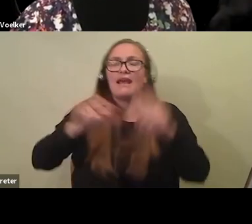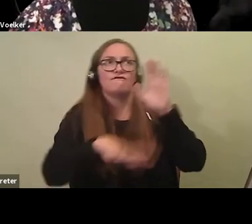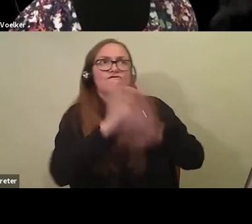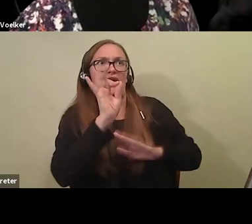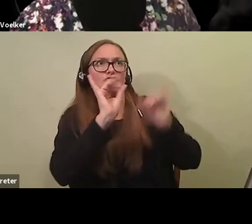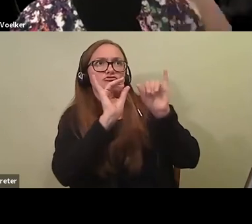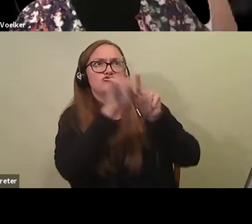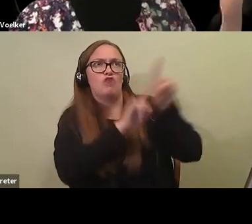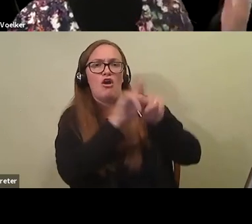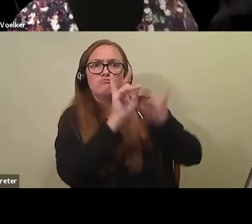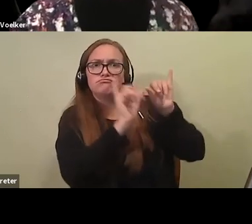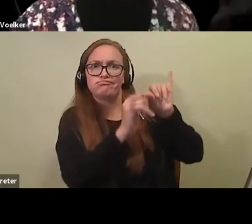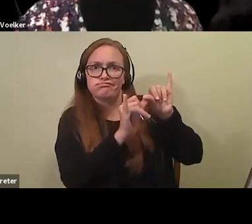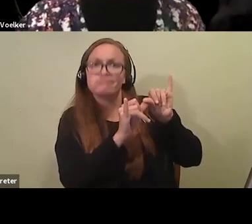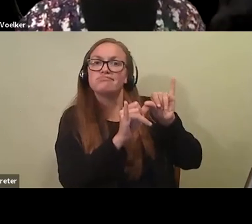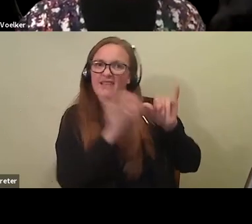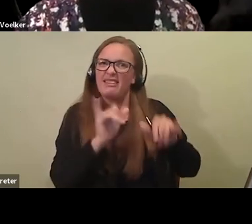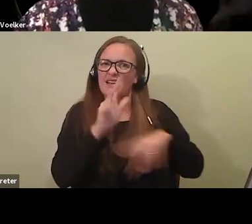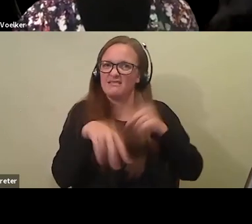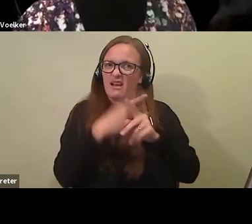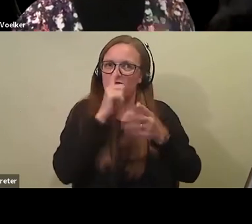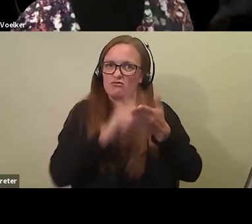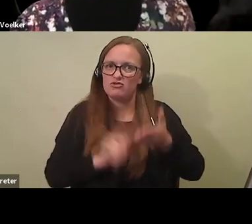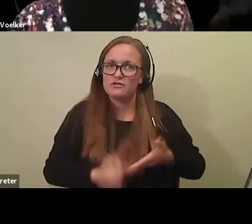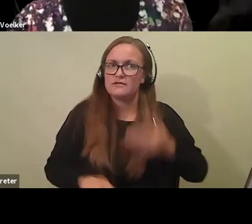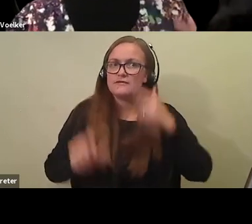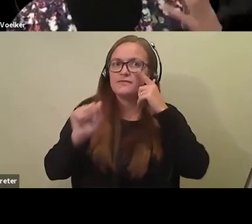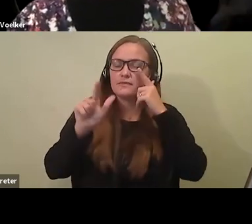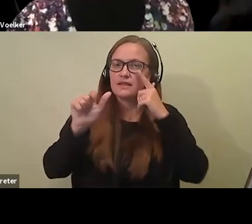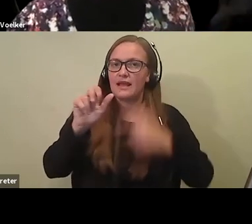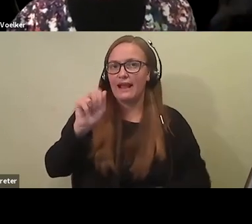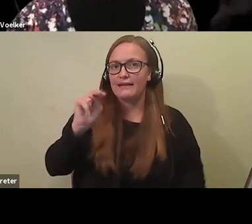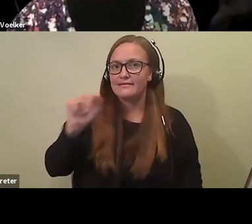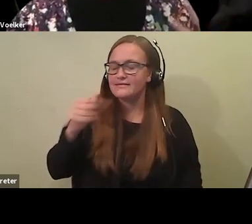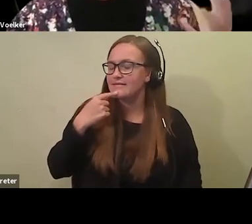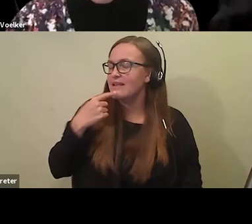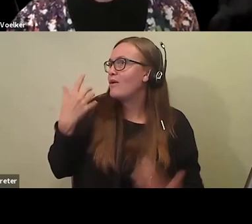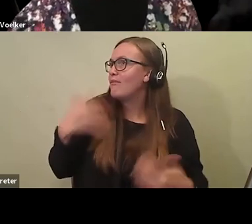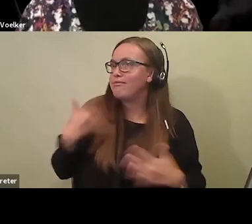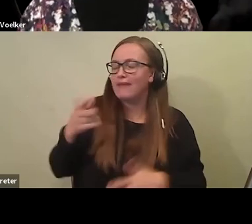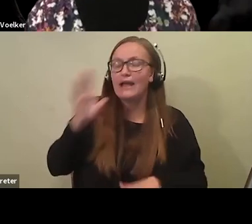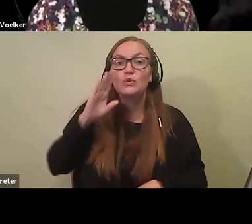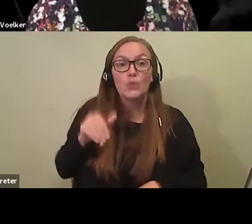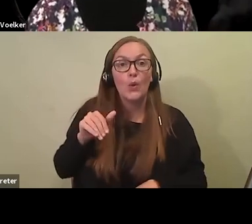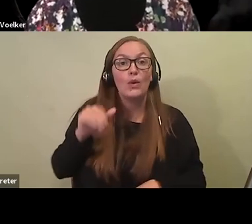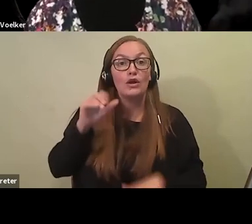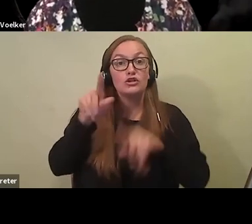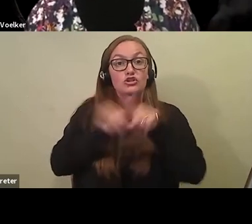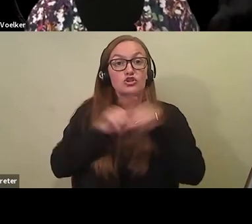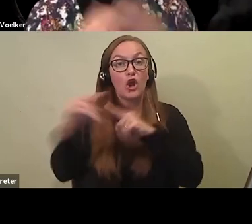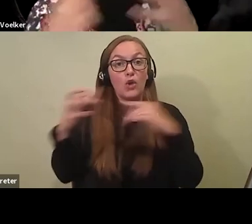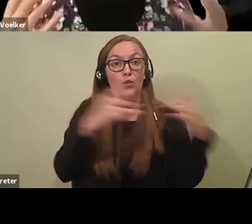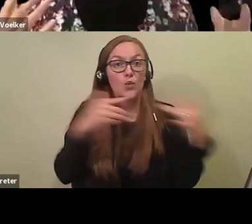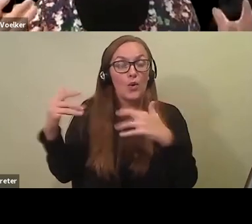you. And so as we know, within Star Wars, it's just riddled with these habitable alien worlds. So my next question is,